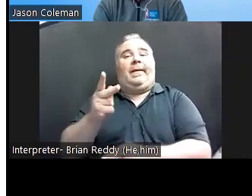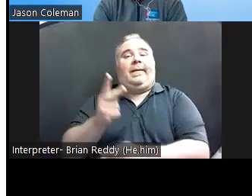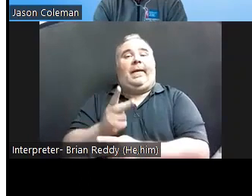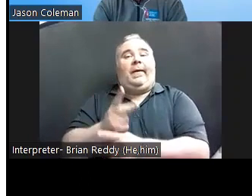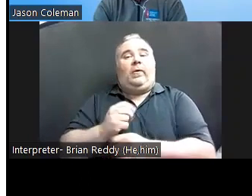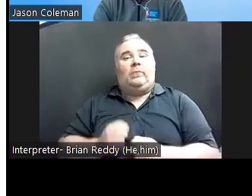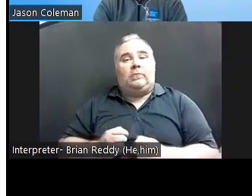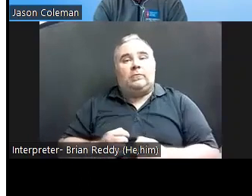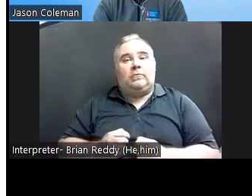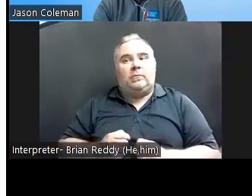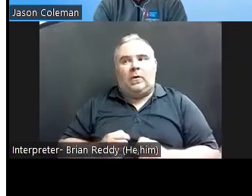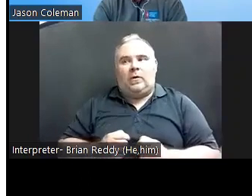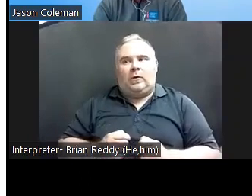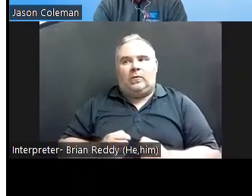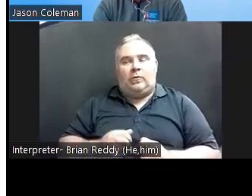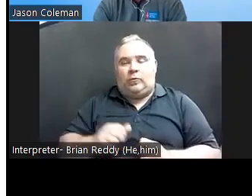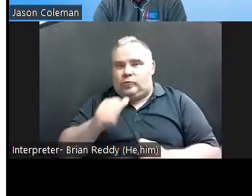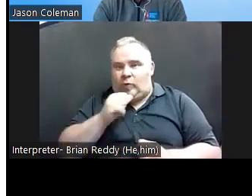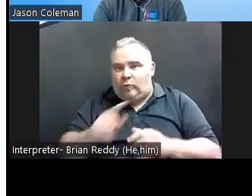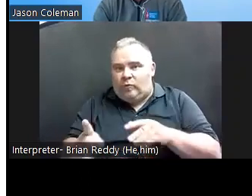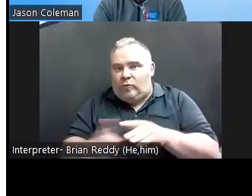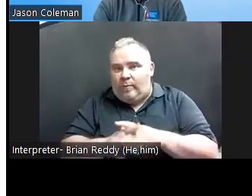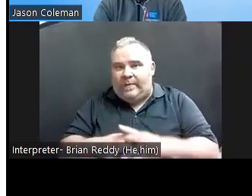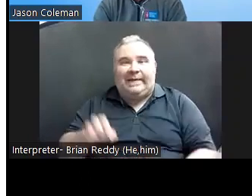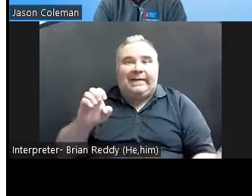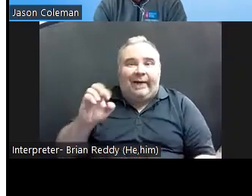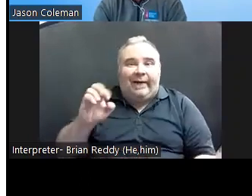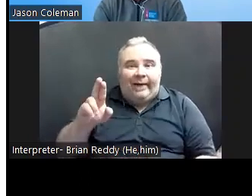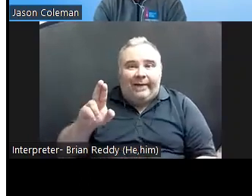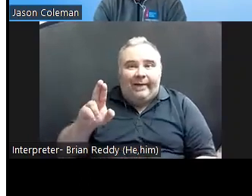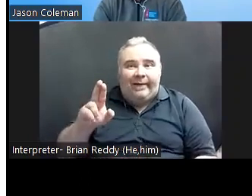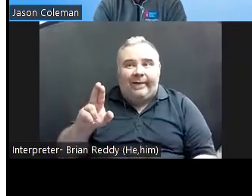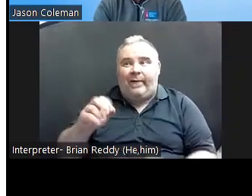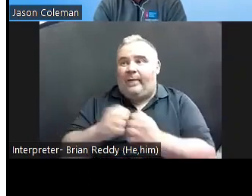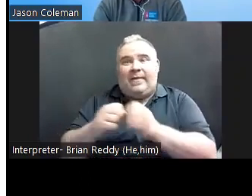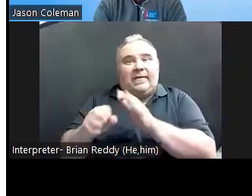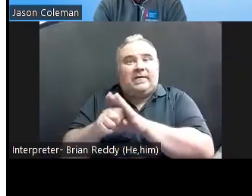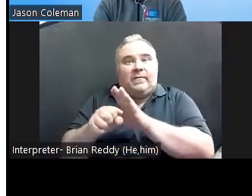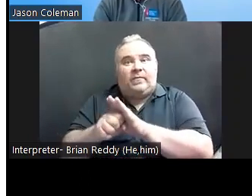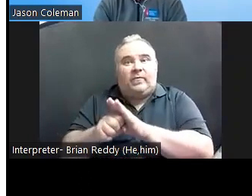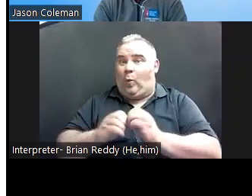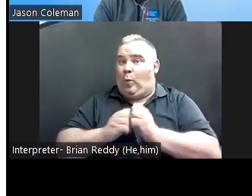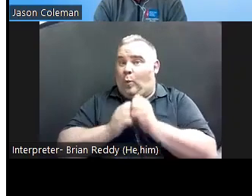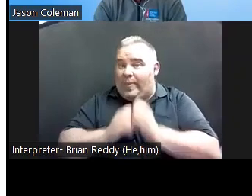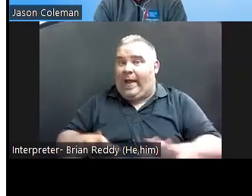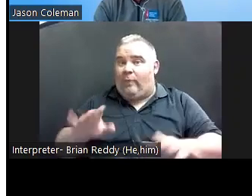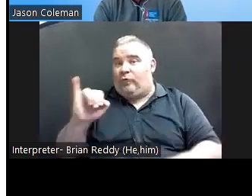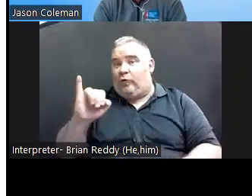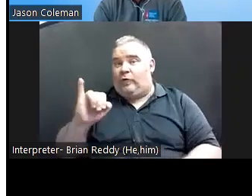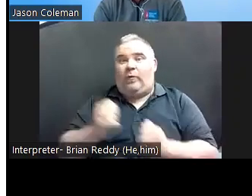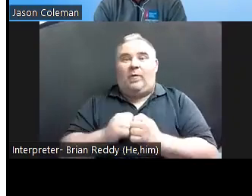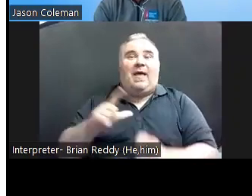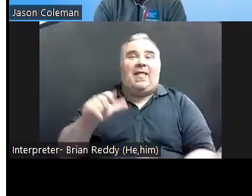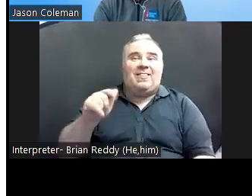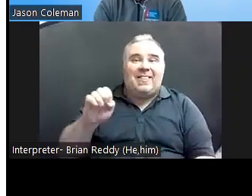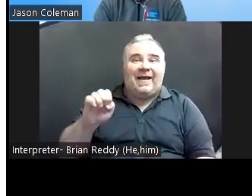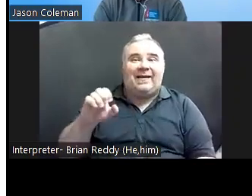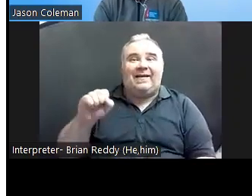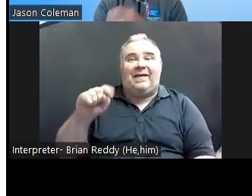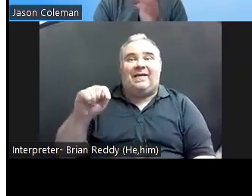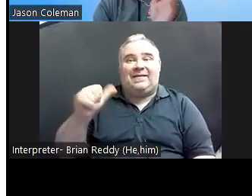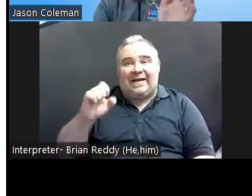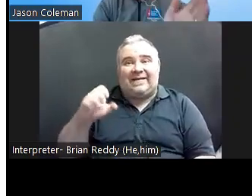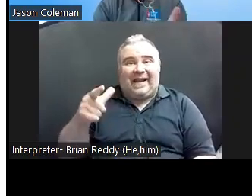don't show up at the emergency room symptomatic, uninsured, with late-stage cancer